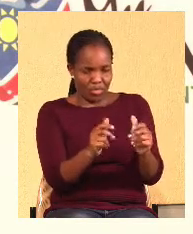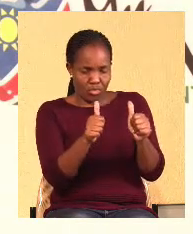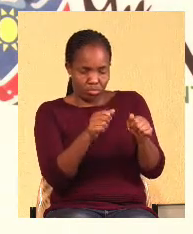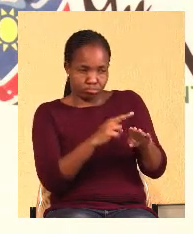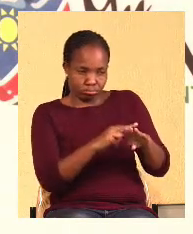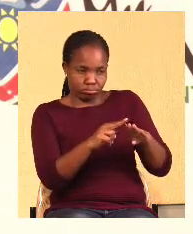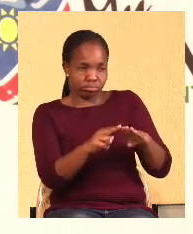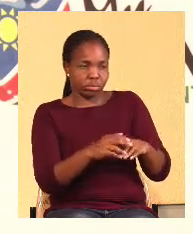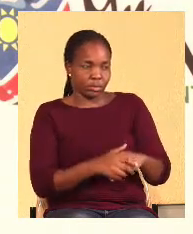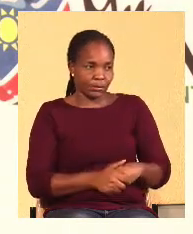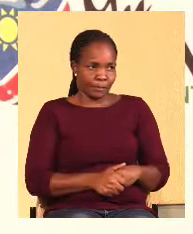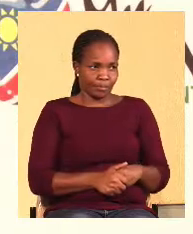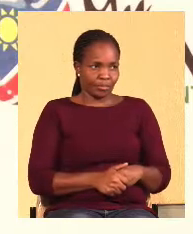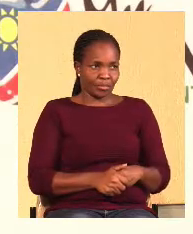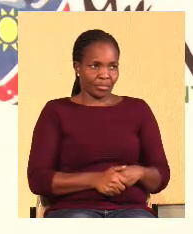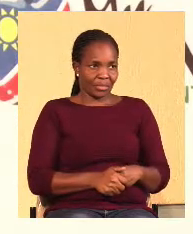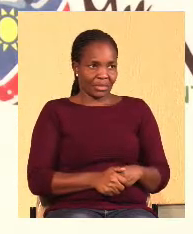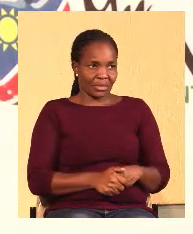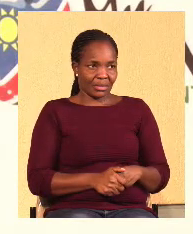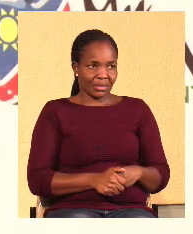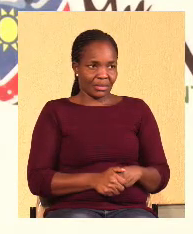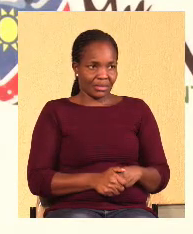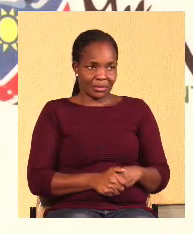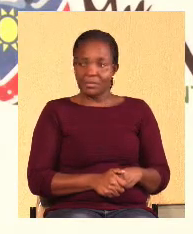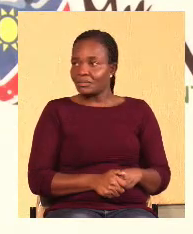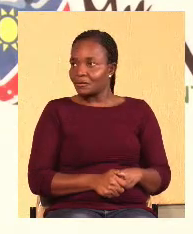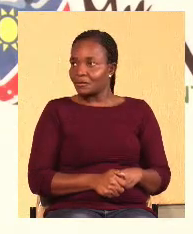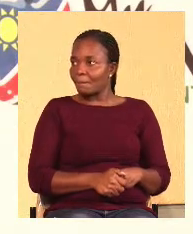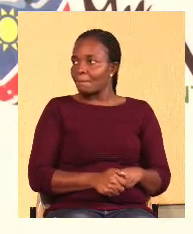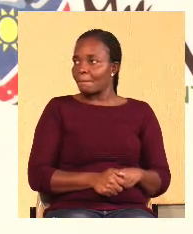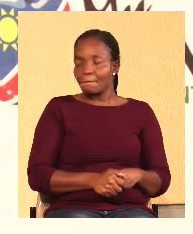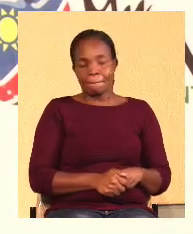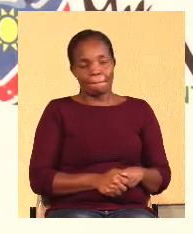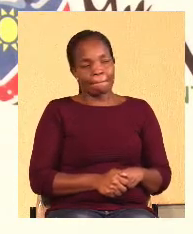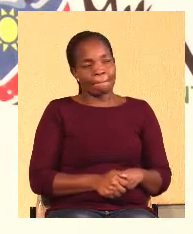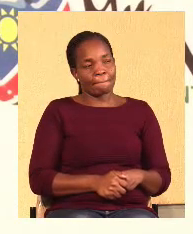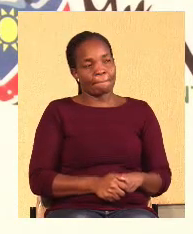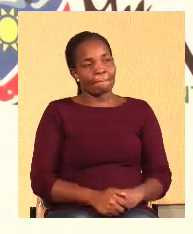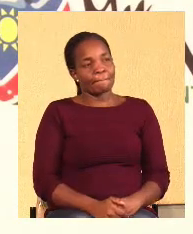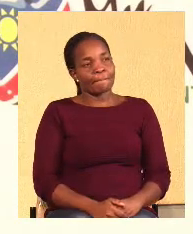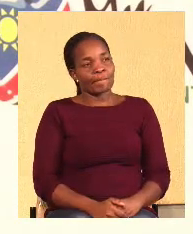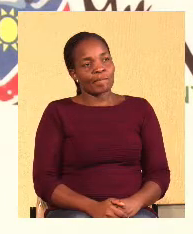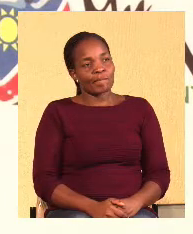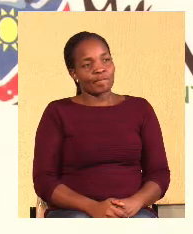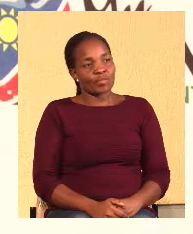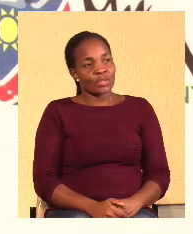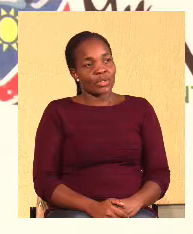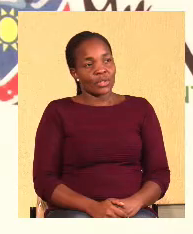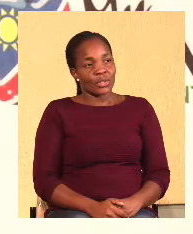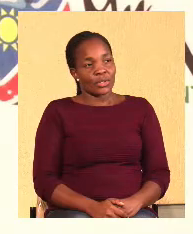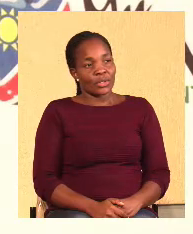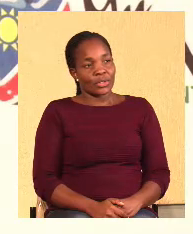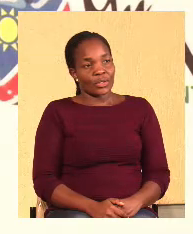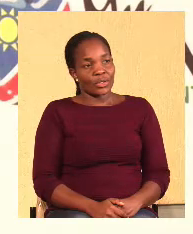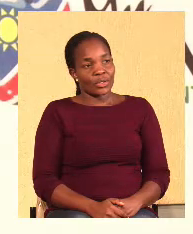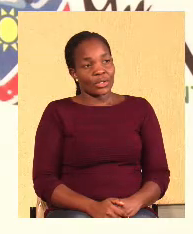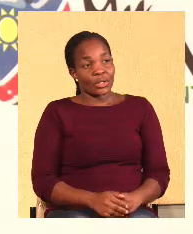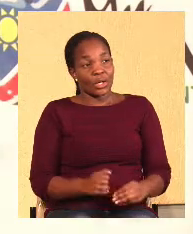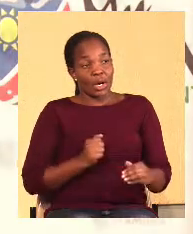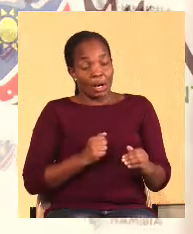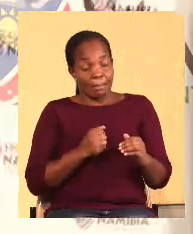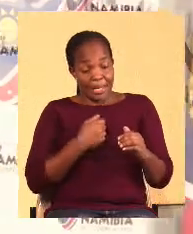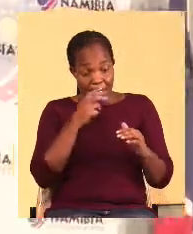to not defeat the purpose of this whole, you know, exercise. We've almost come to the end of the set of questions that